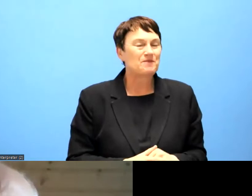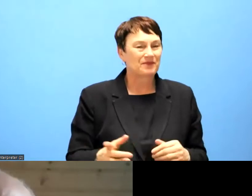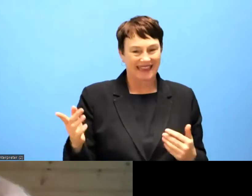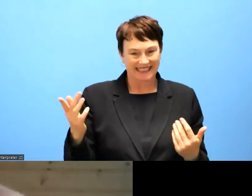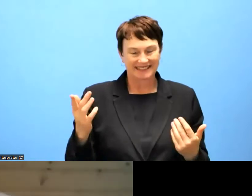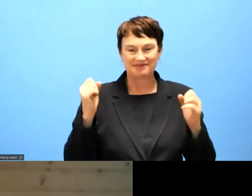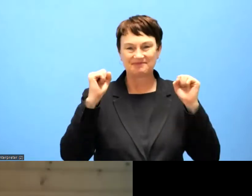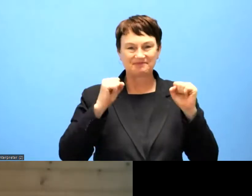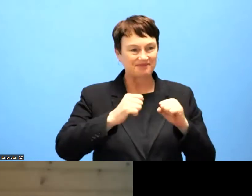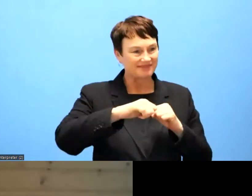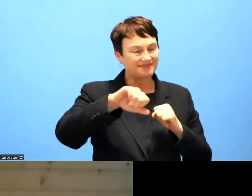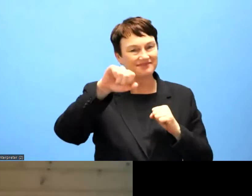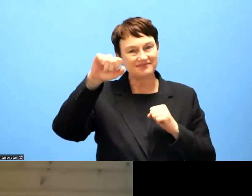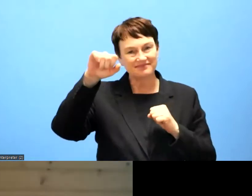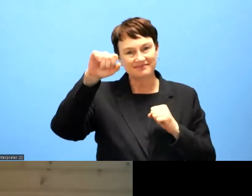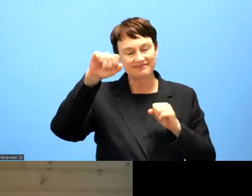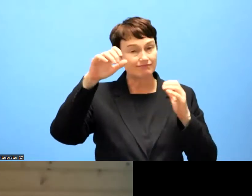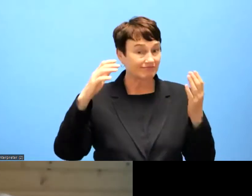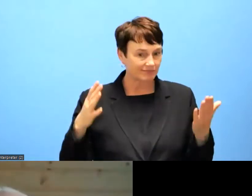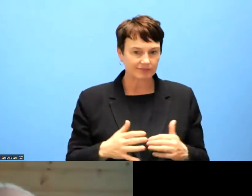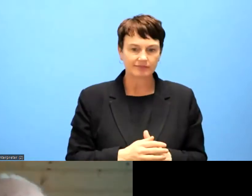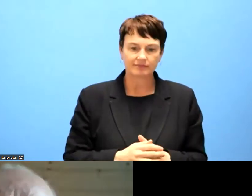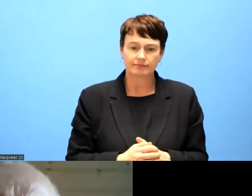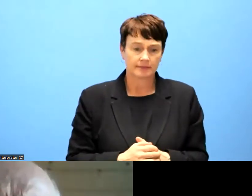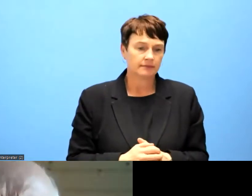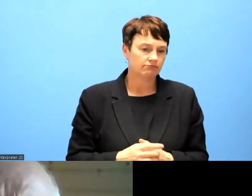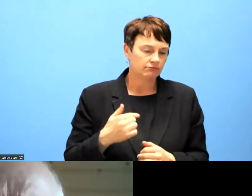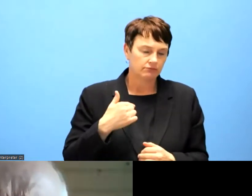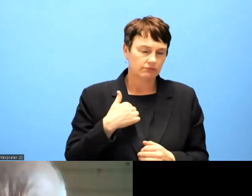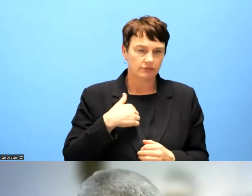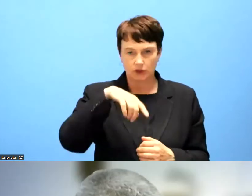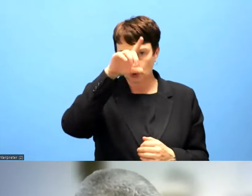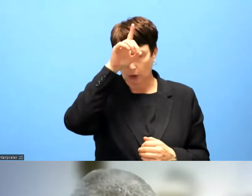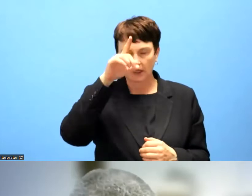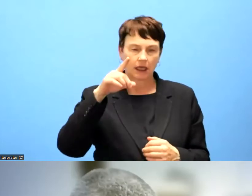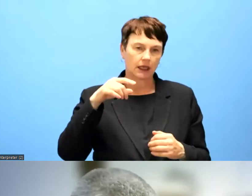on the web. Luik made a lot of points which I will not repeat, so that's